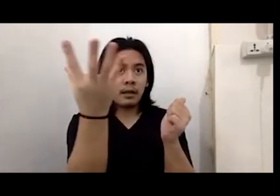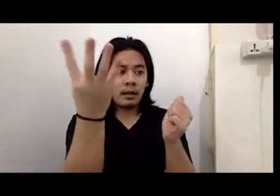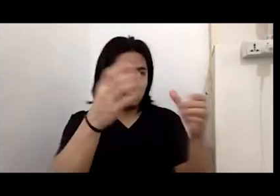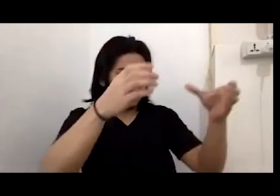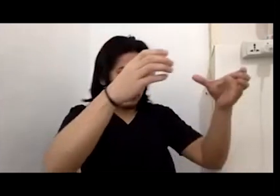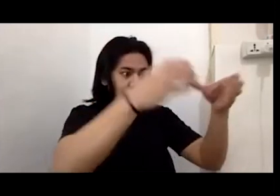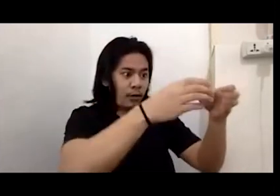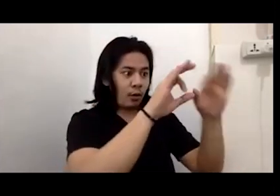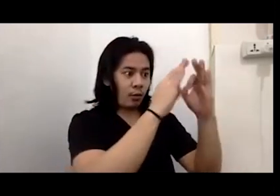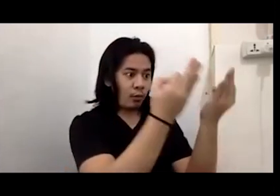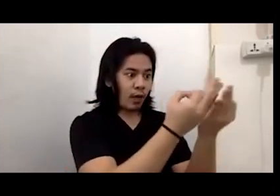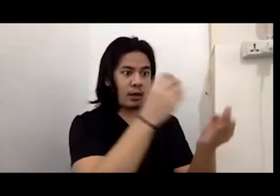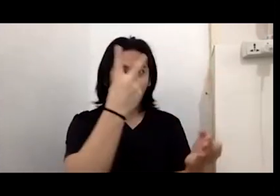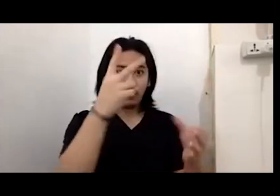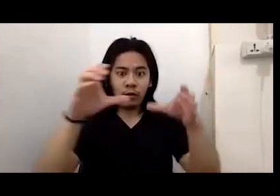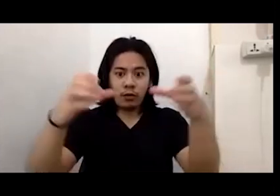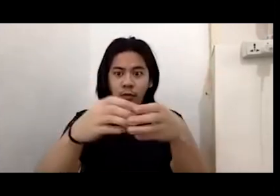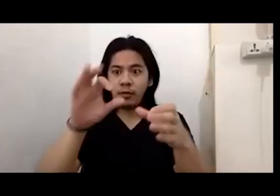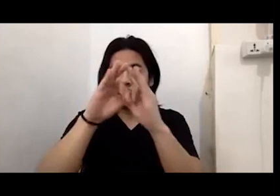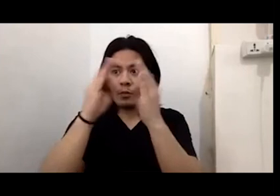about how many members in the family.